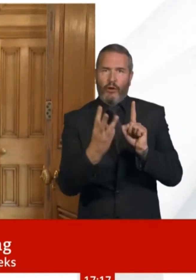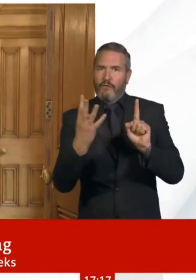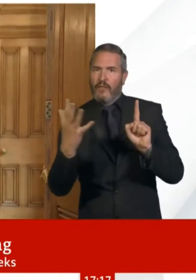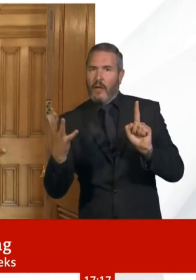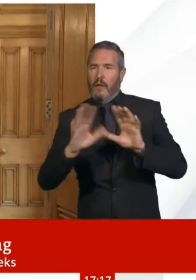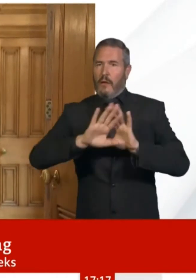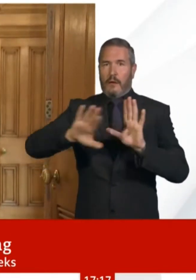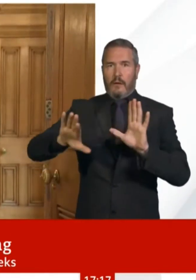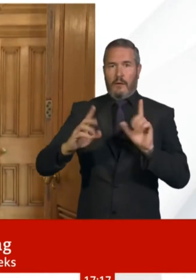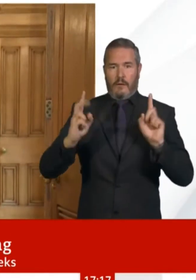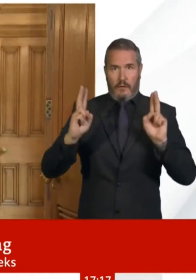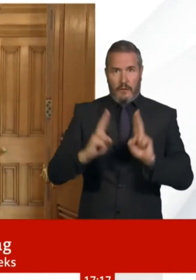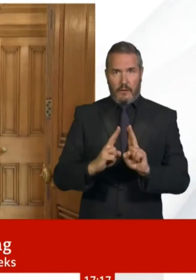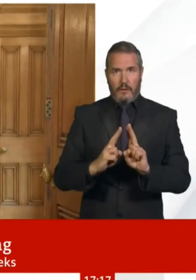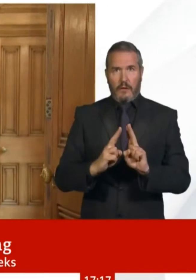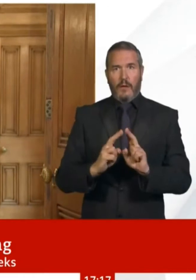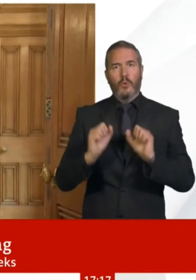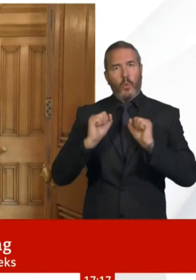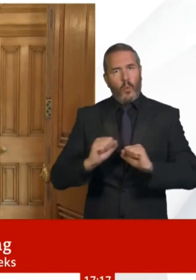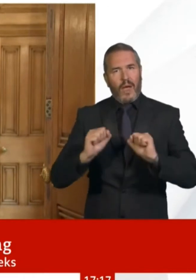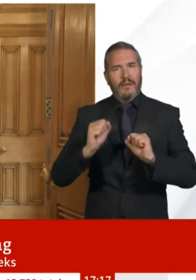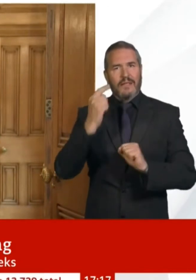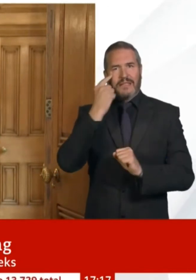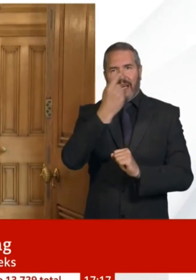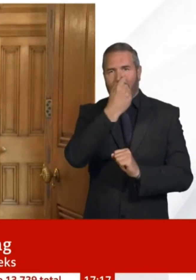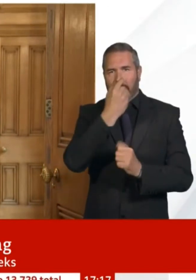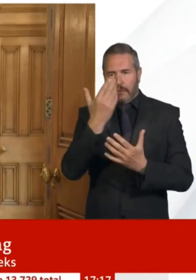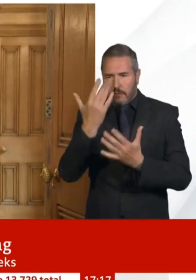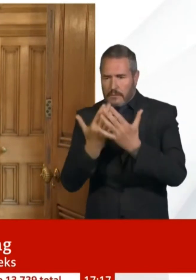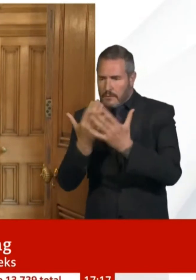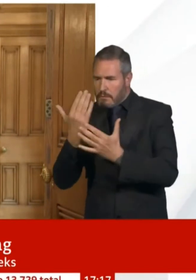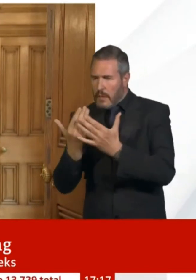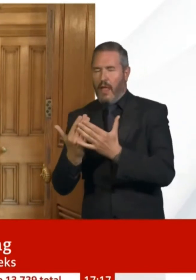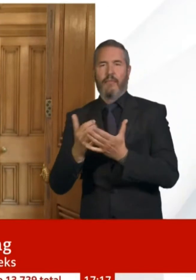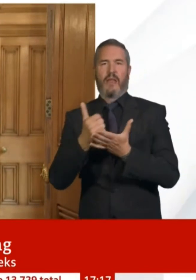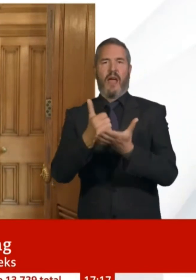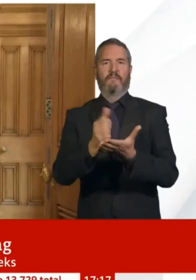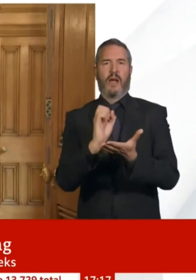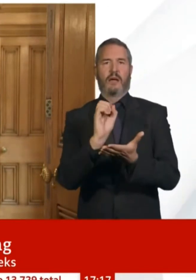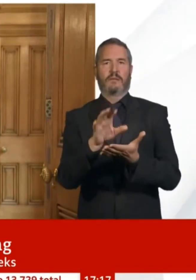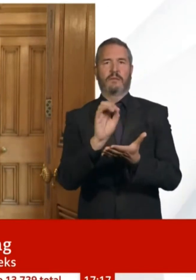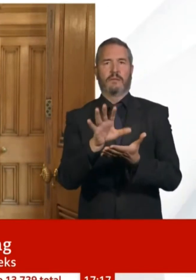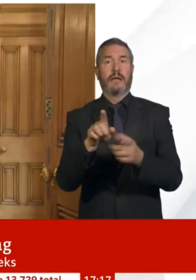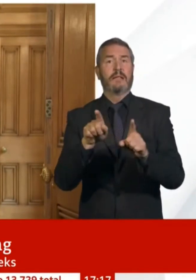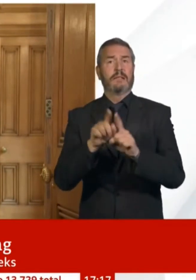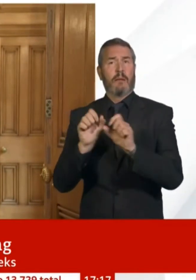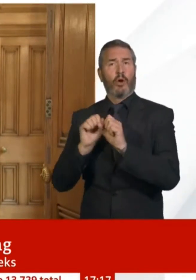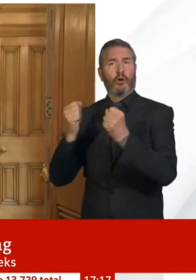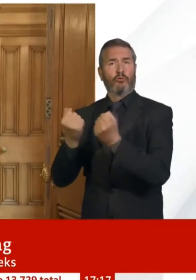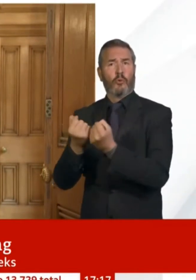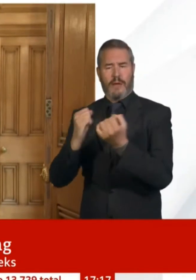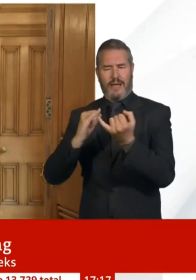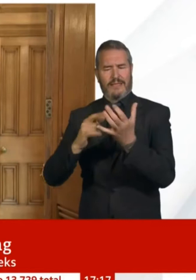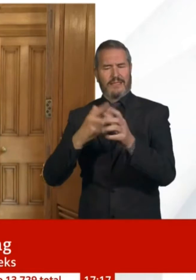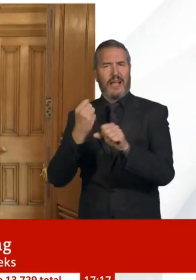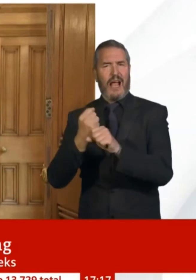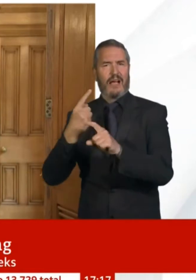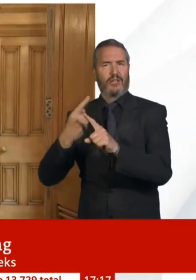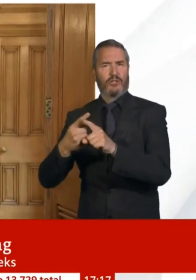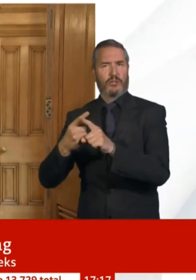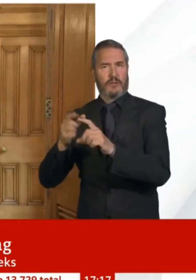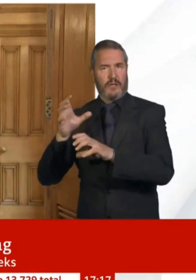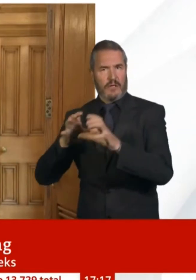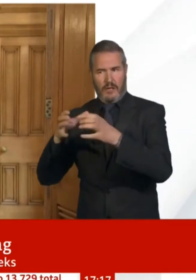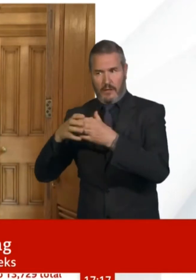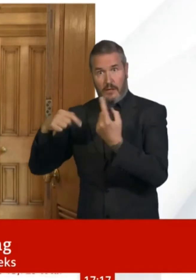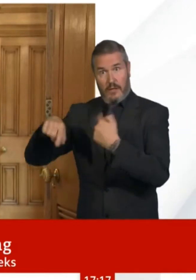we'd be prejudging the decision that we need to take. And likewise, the evidence SAGE is getting is constantly informing. It's an